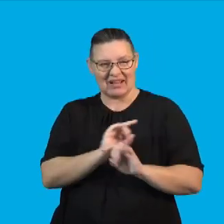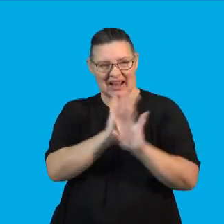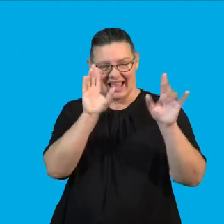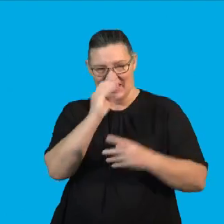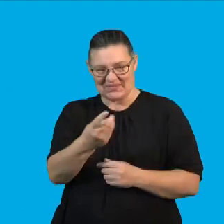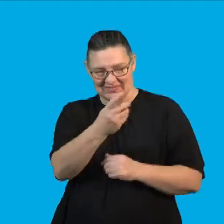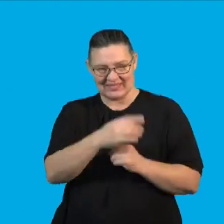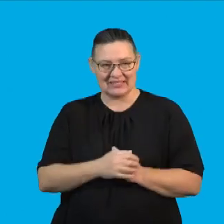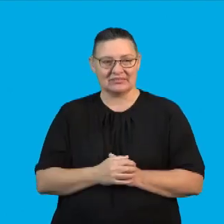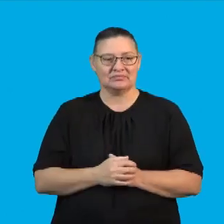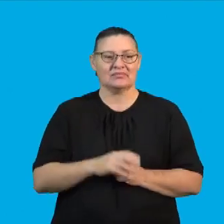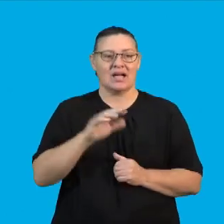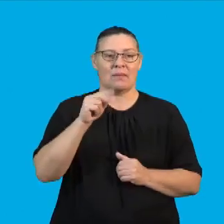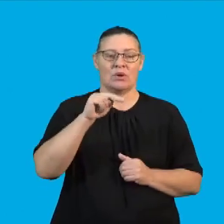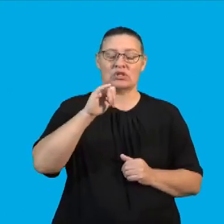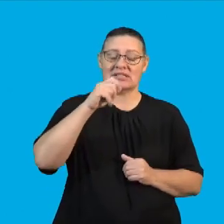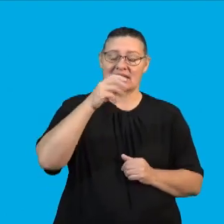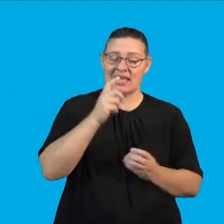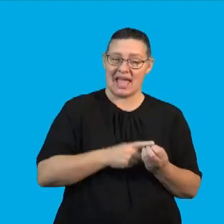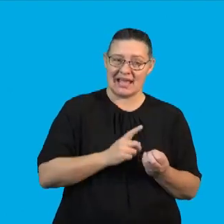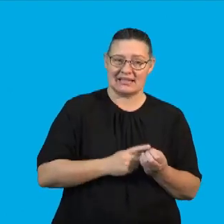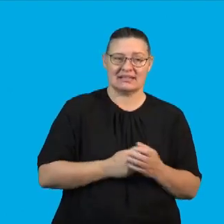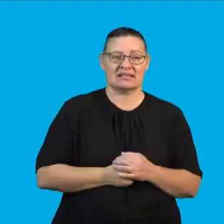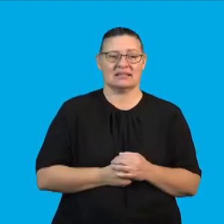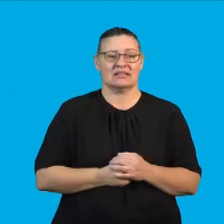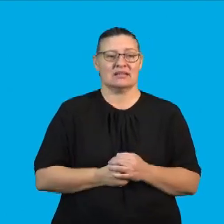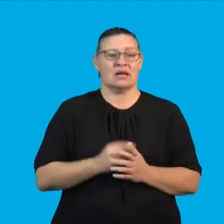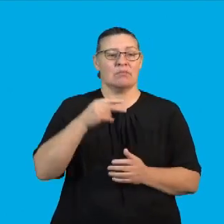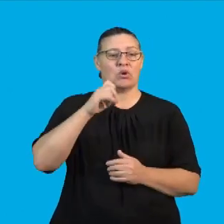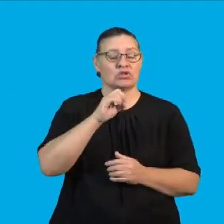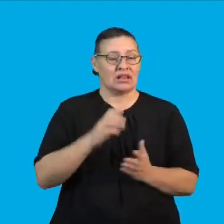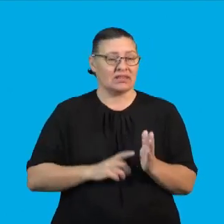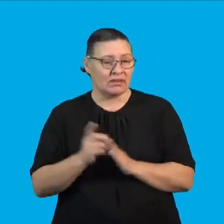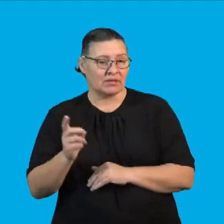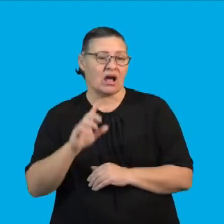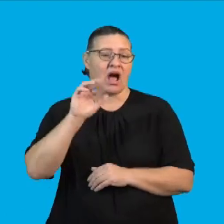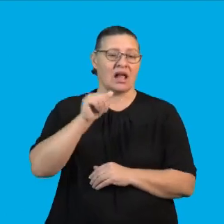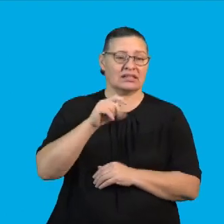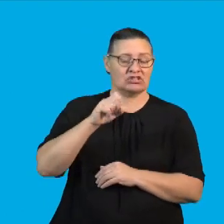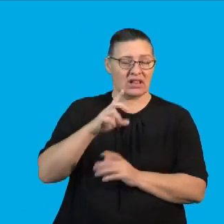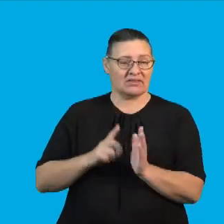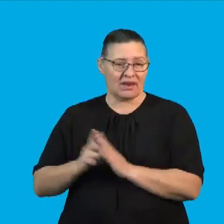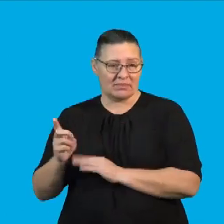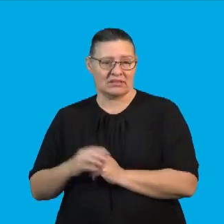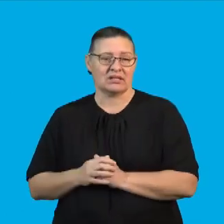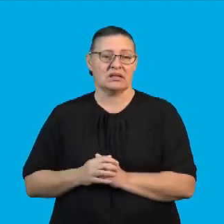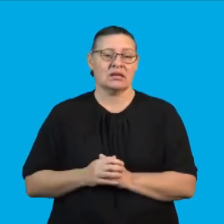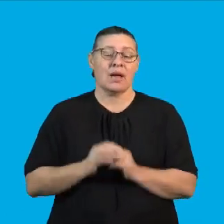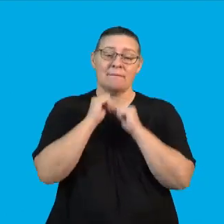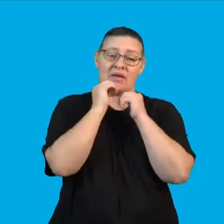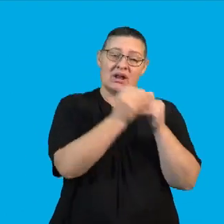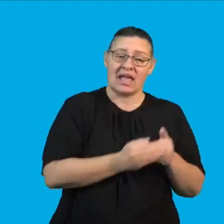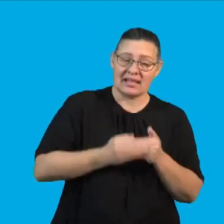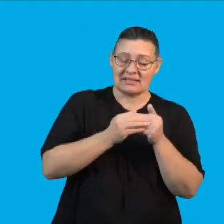definitions out, I know. And we have also looked at the amniotic egg, precocial development, altricial development,